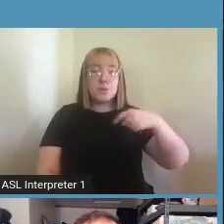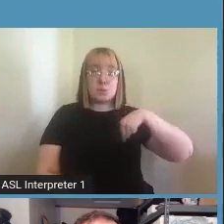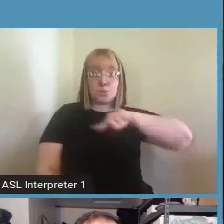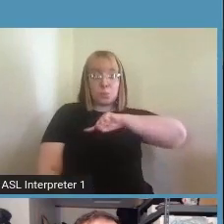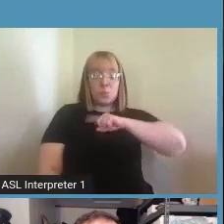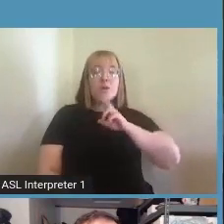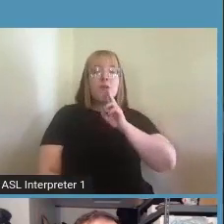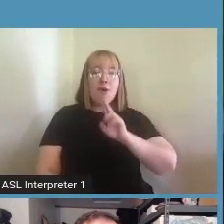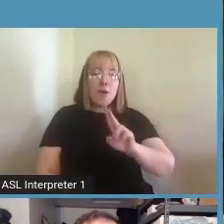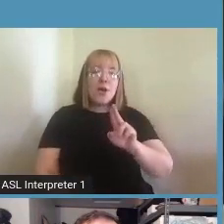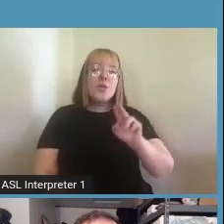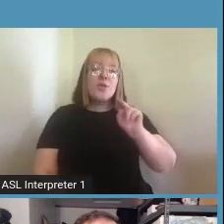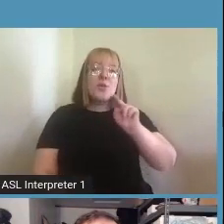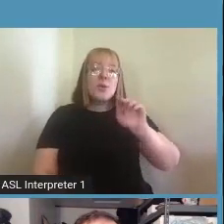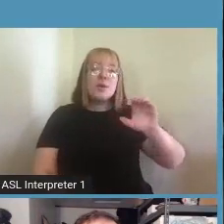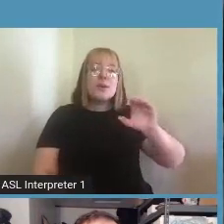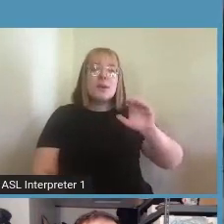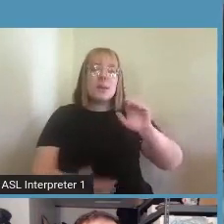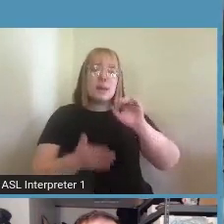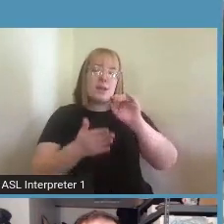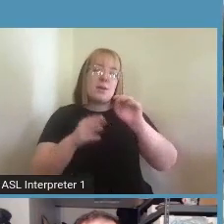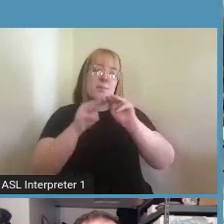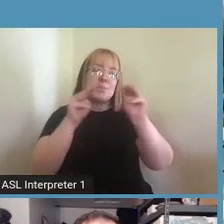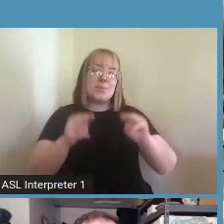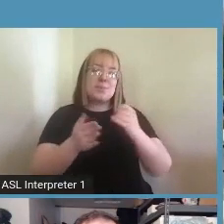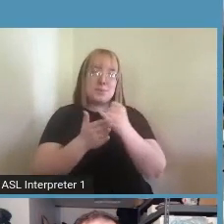North Carolina Museum of Art.